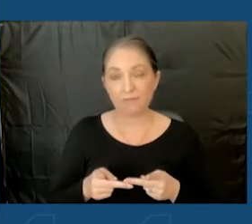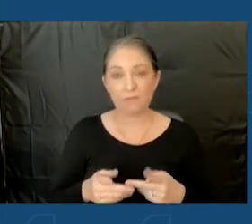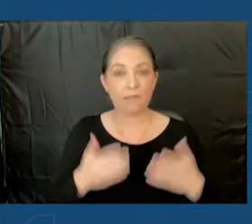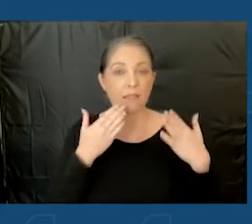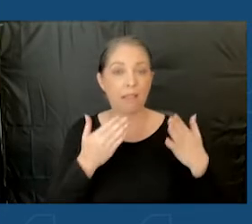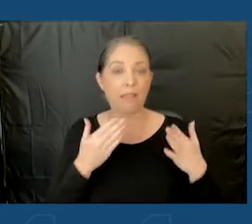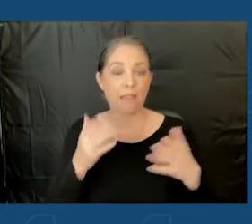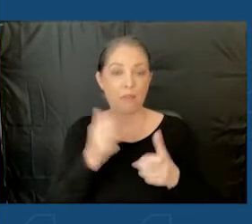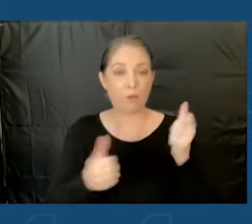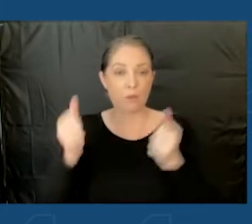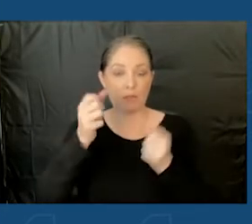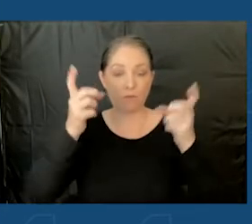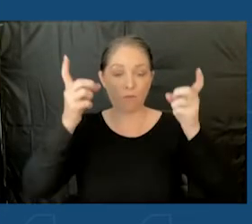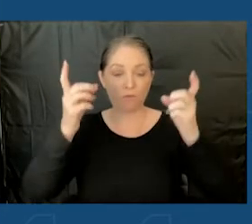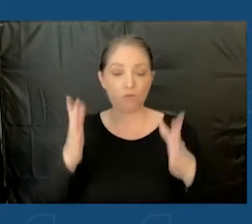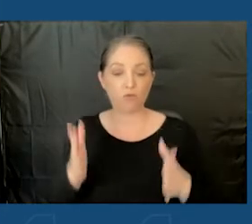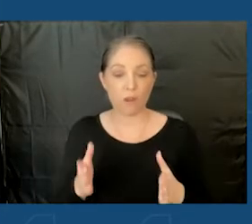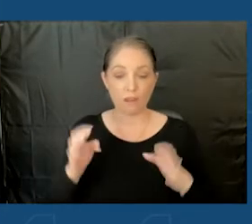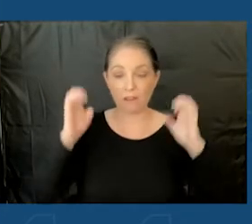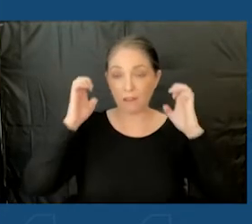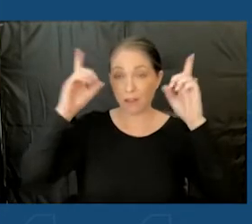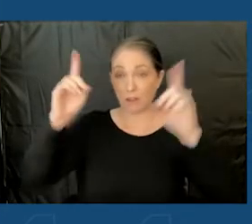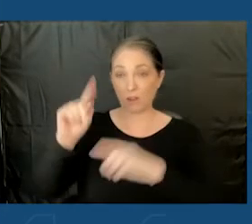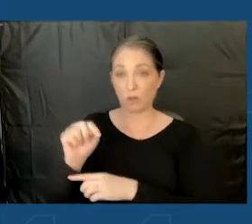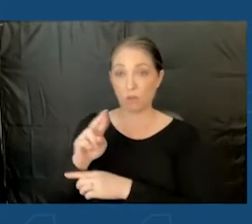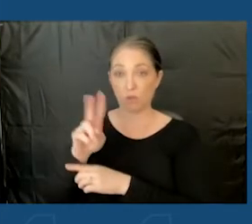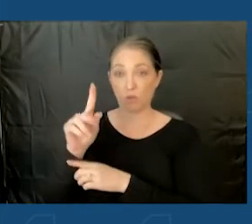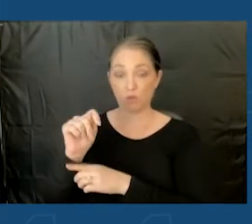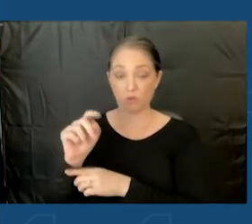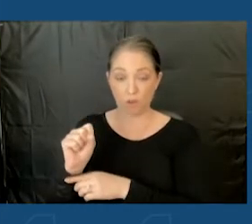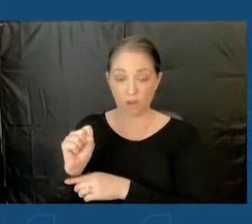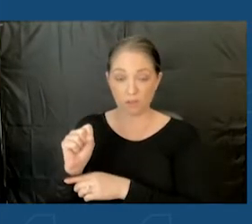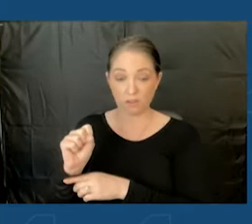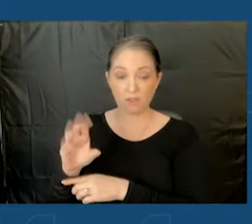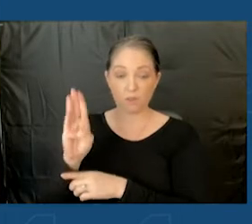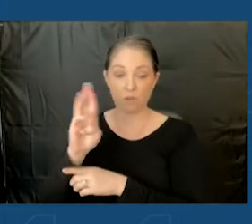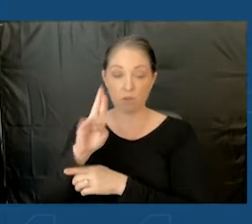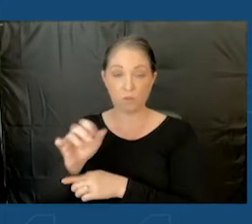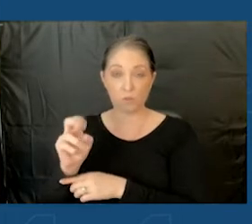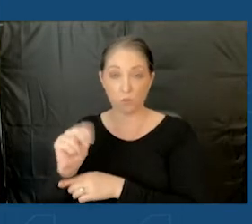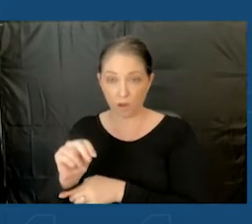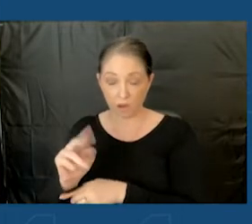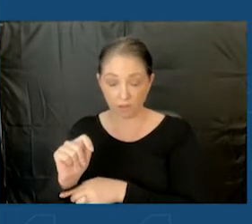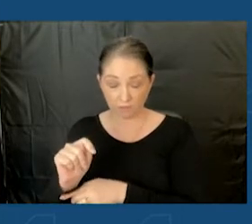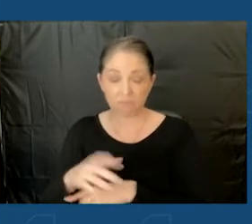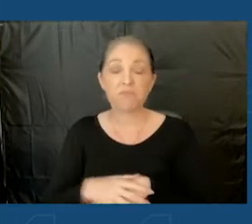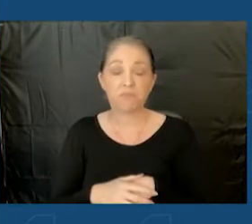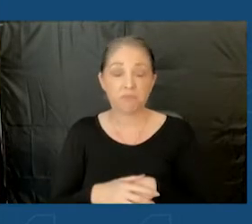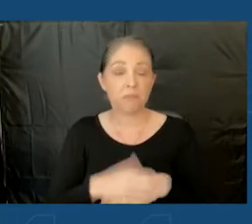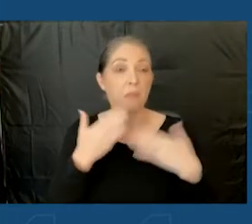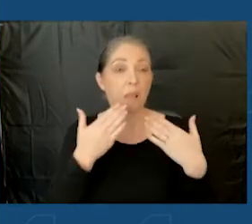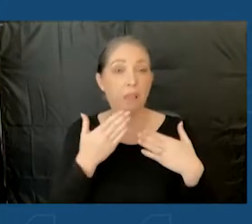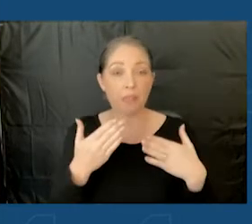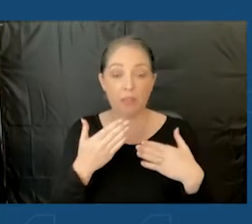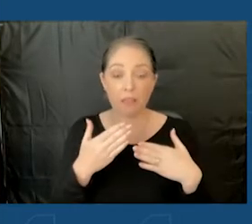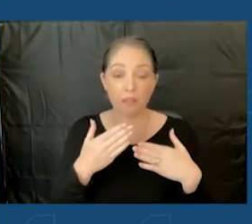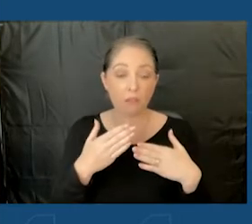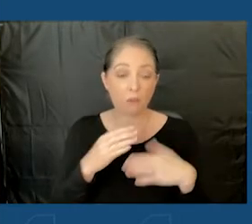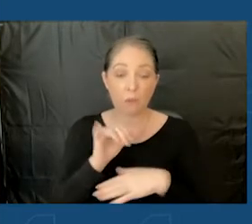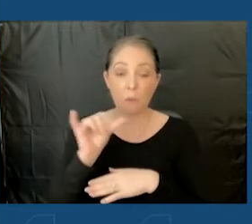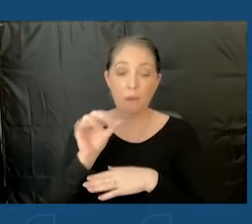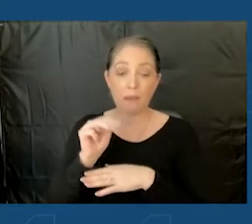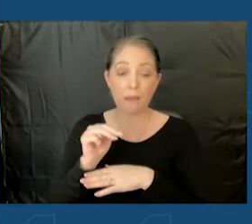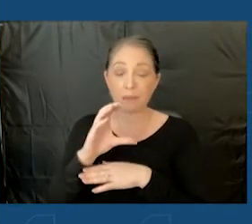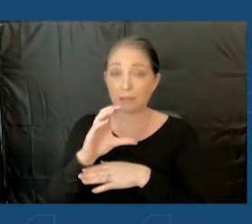Director, Education Trust New York, Gillibrand, who you're going to hear from, but Sharon Greenberger, what you do with the Ys,